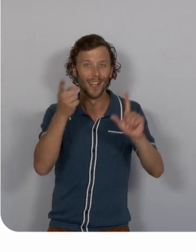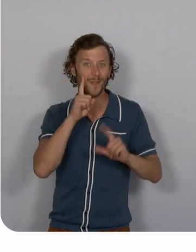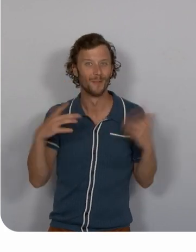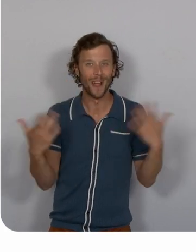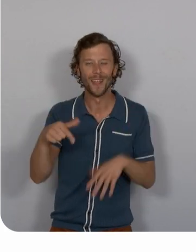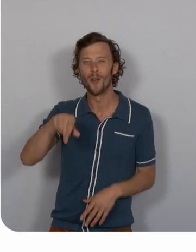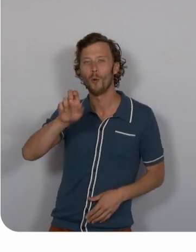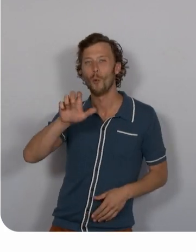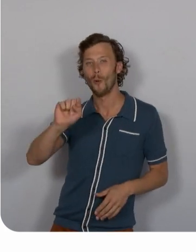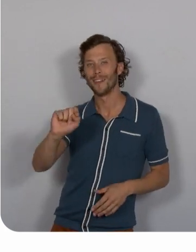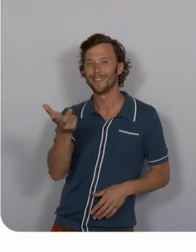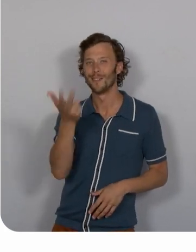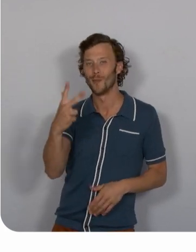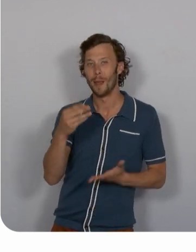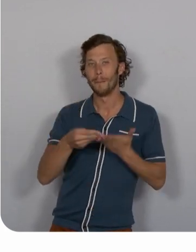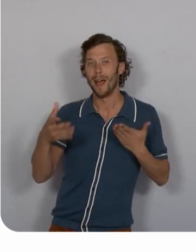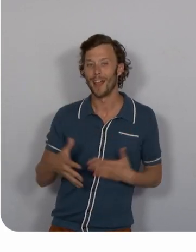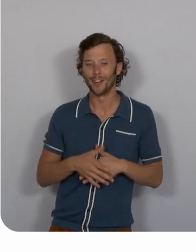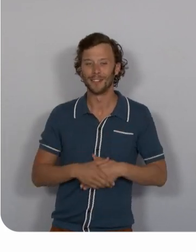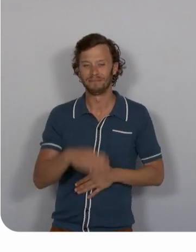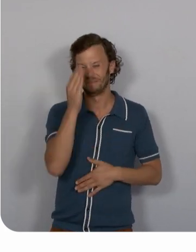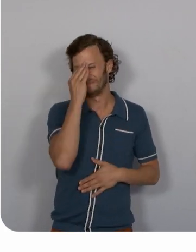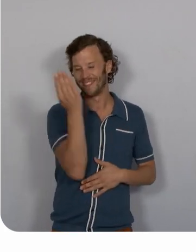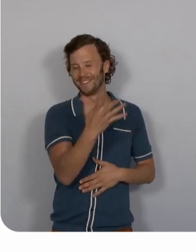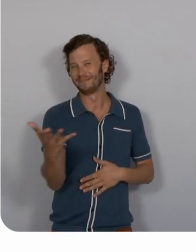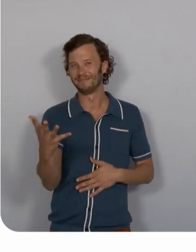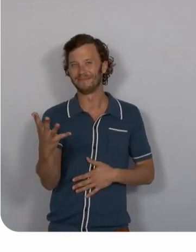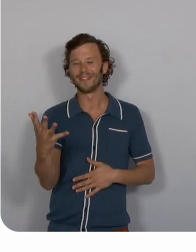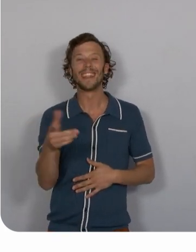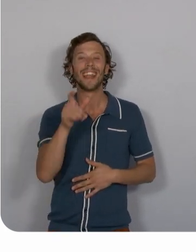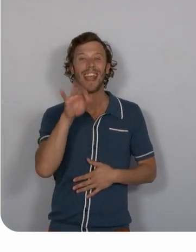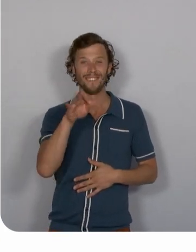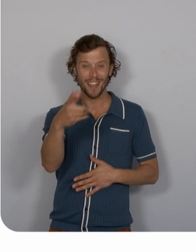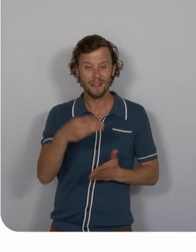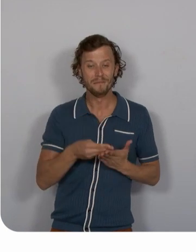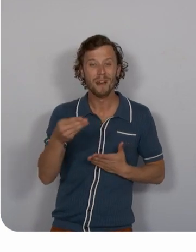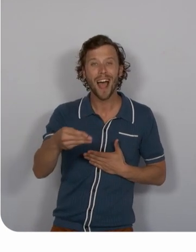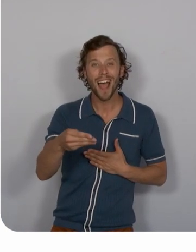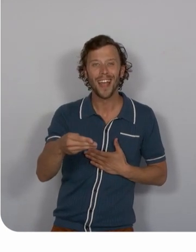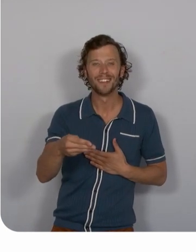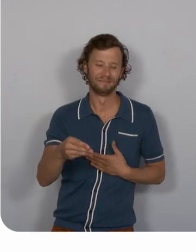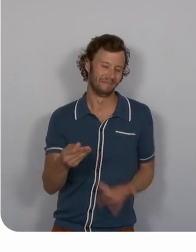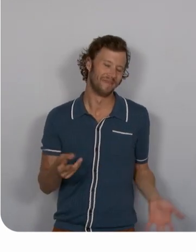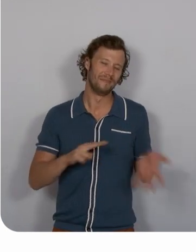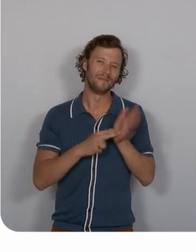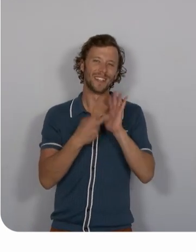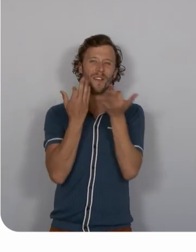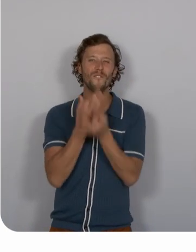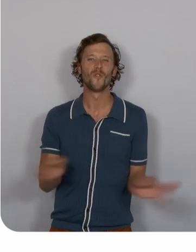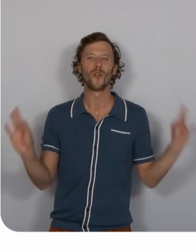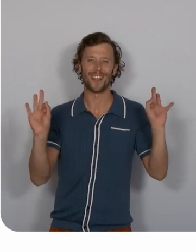3 buyers. Asgard's Wrath 2 is included free with your purchase.